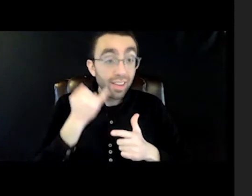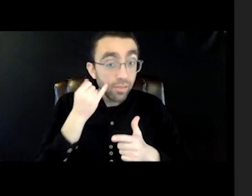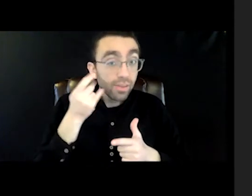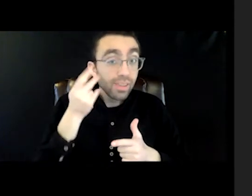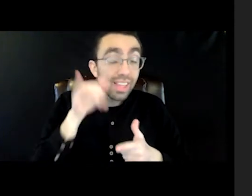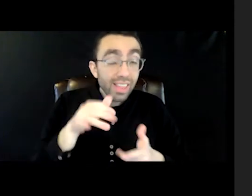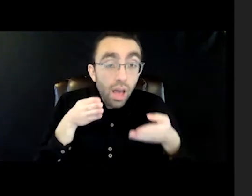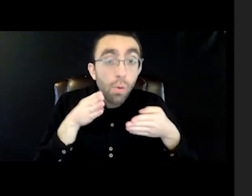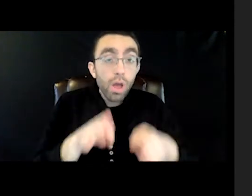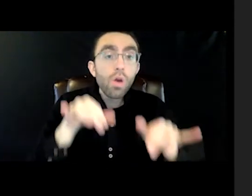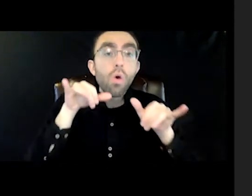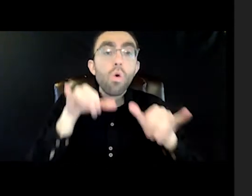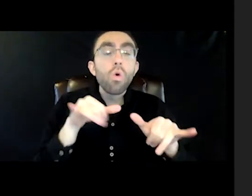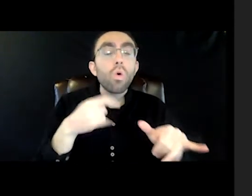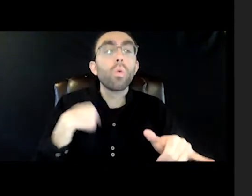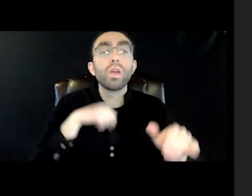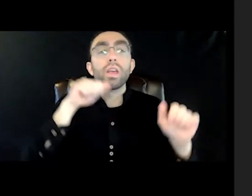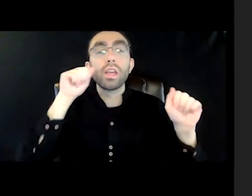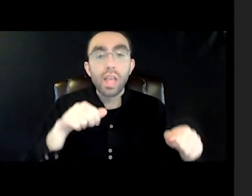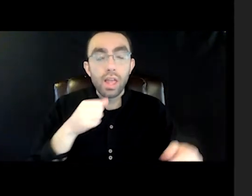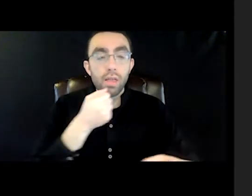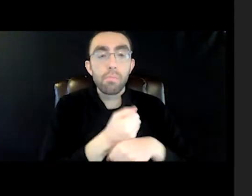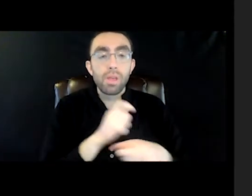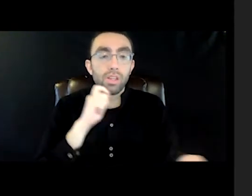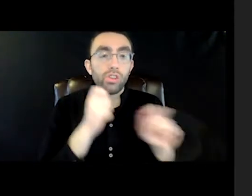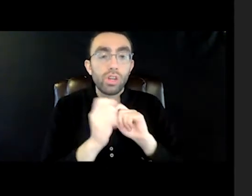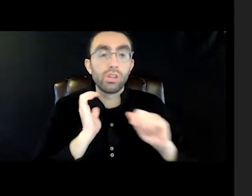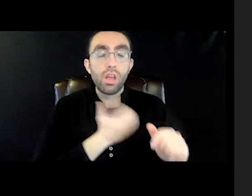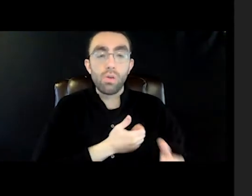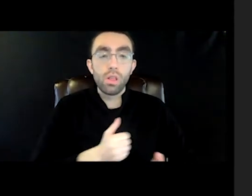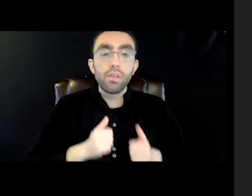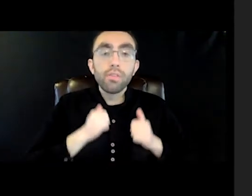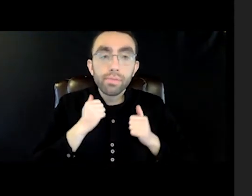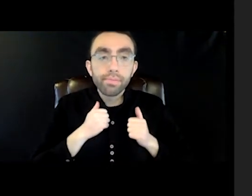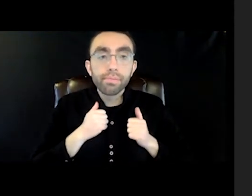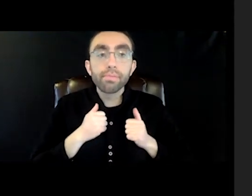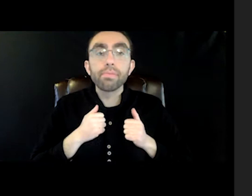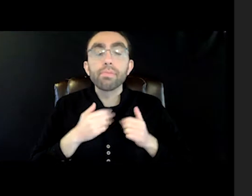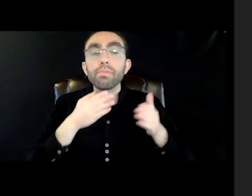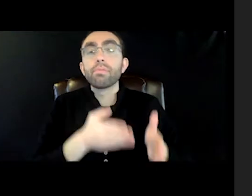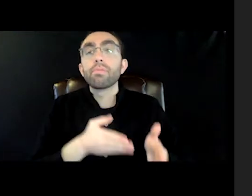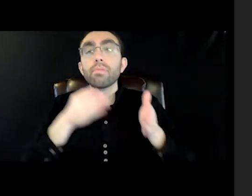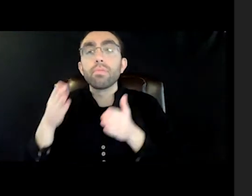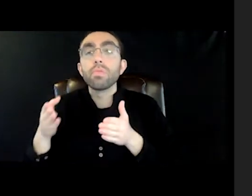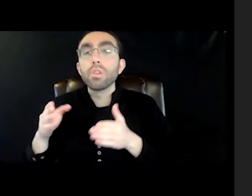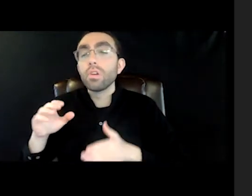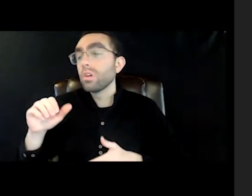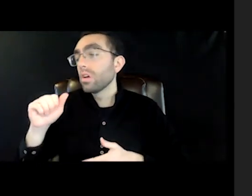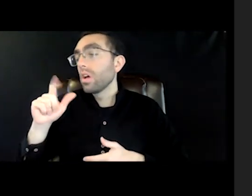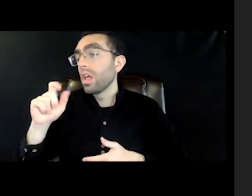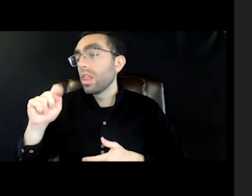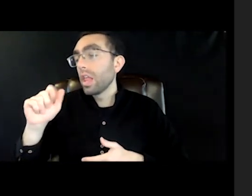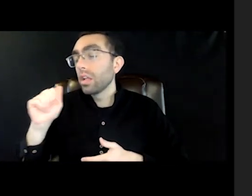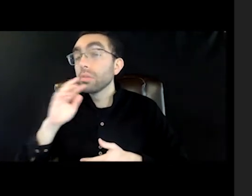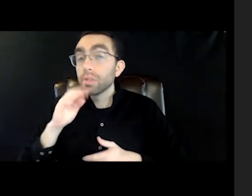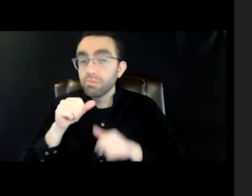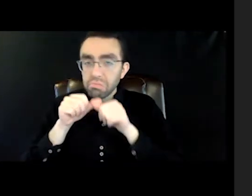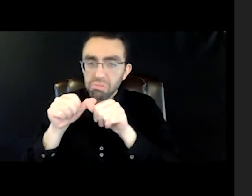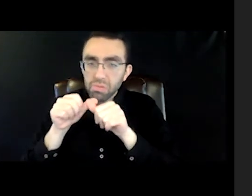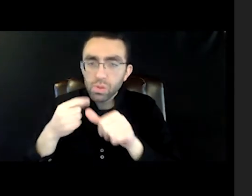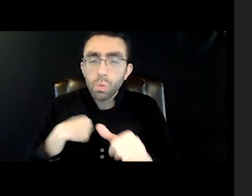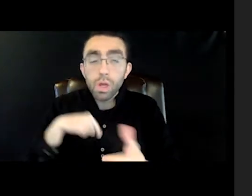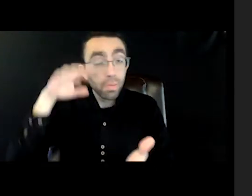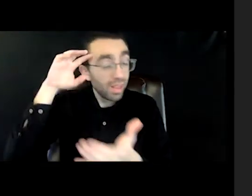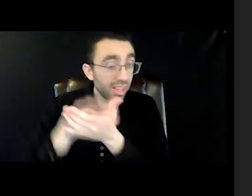change work. And so we believe that storytelling, first-person storytelling and collective